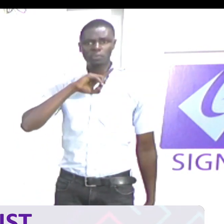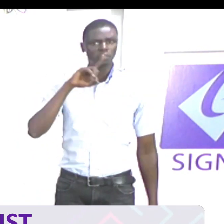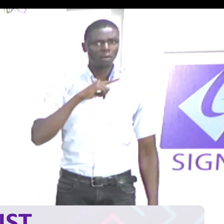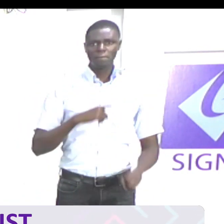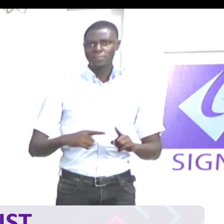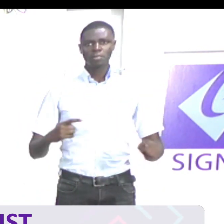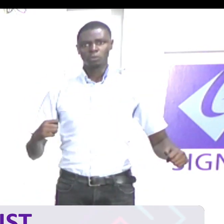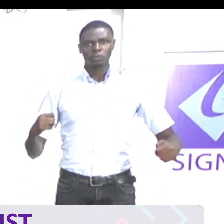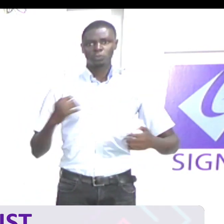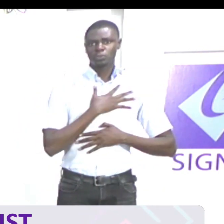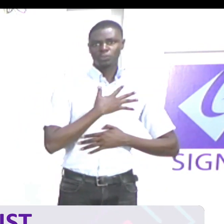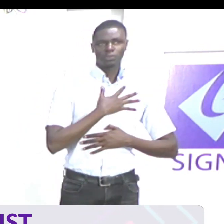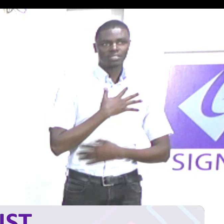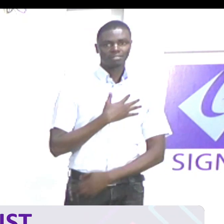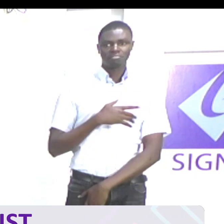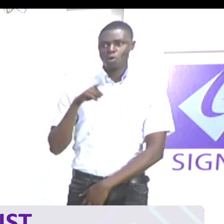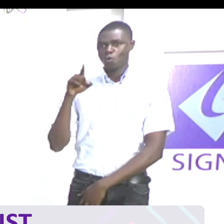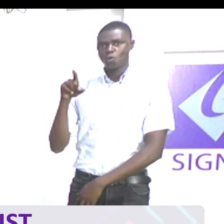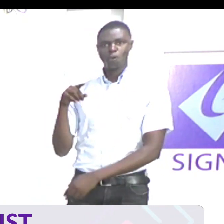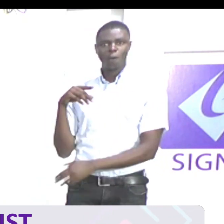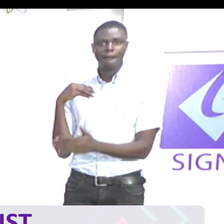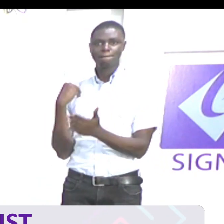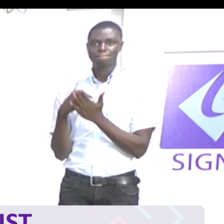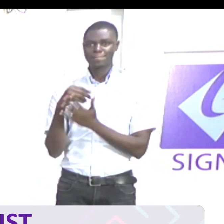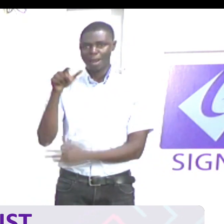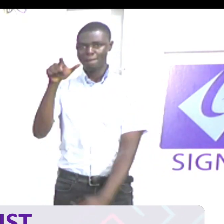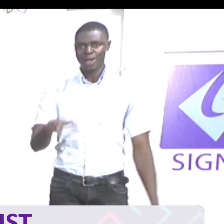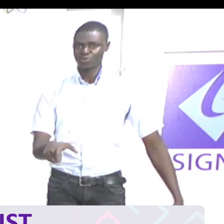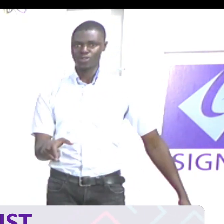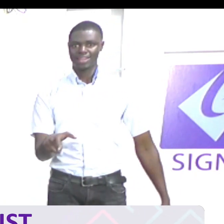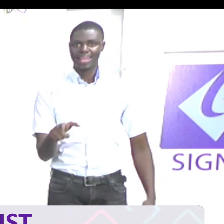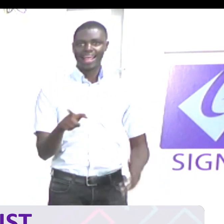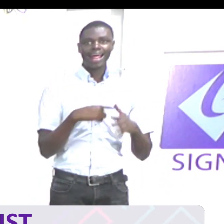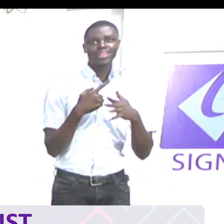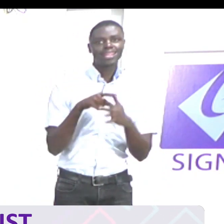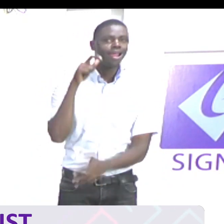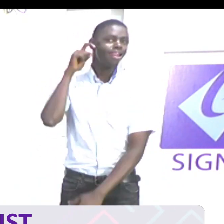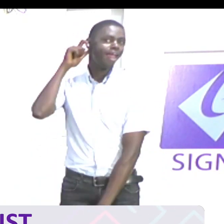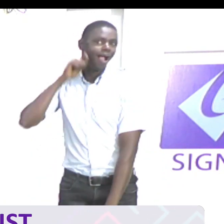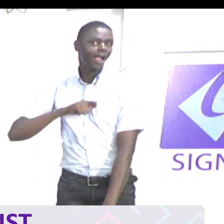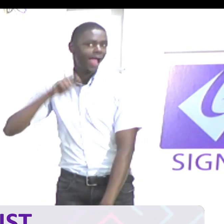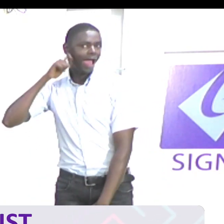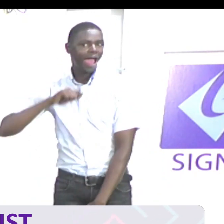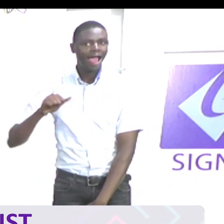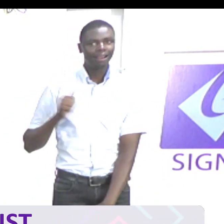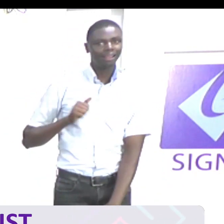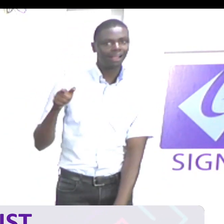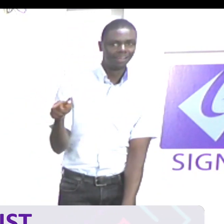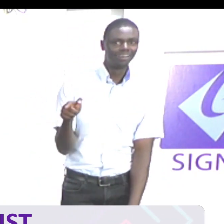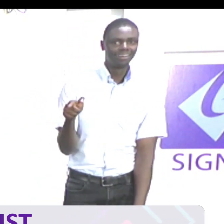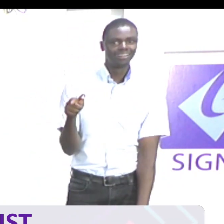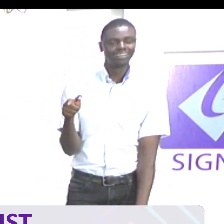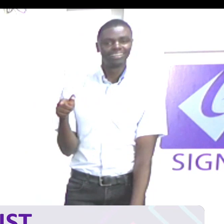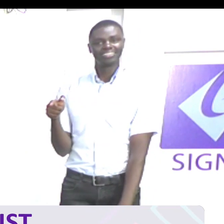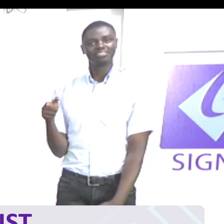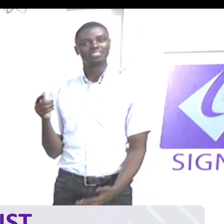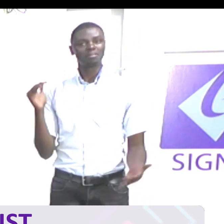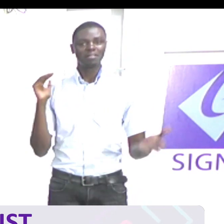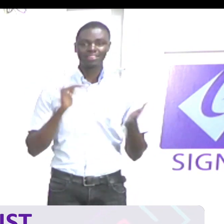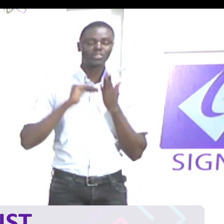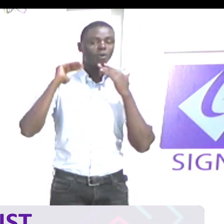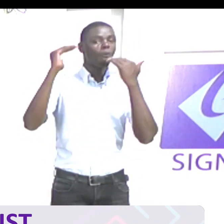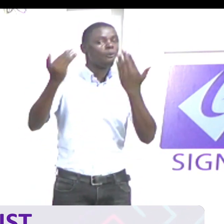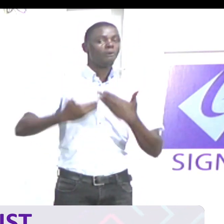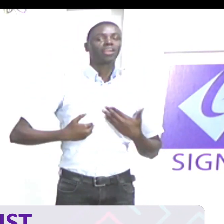guard. First of all, yule pesa. Kidogo nimesikia tu cheuri cha nani huyo? Oh man, welcome ndani ya